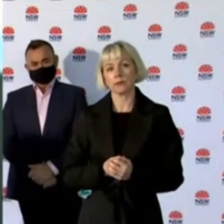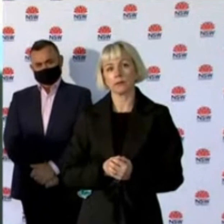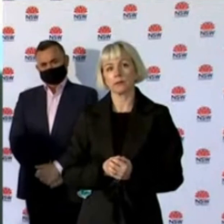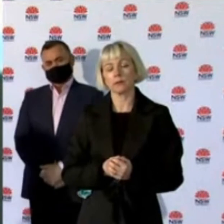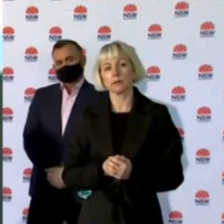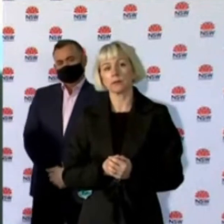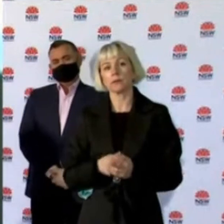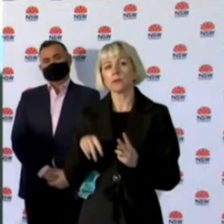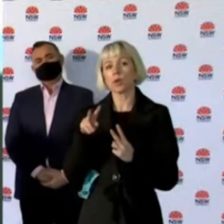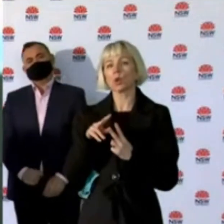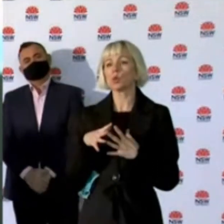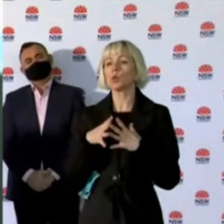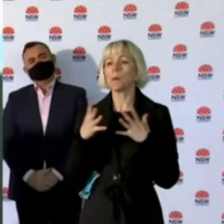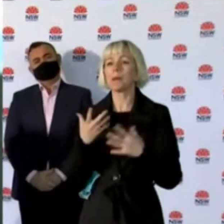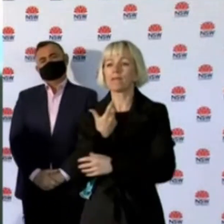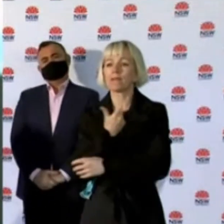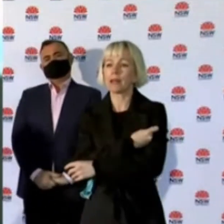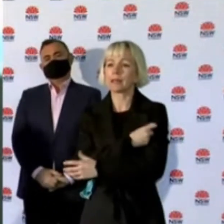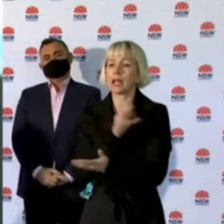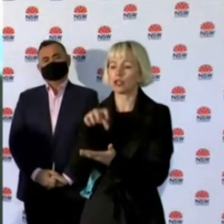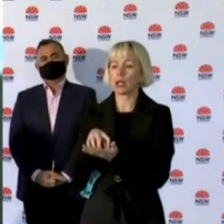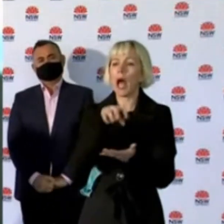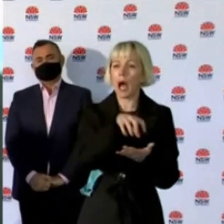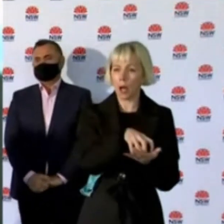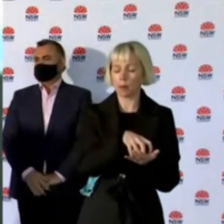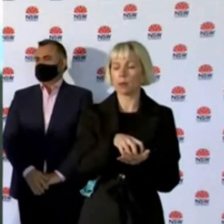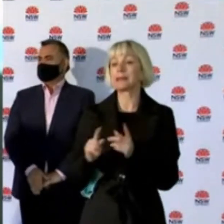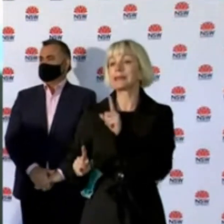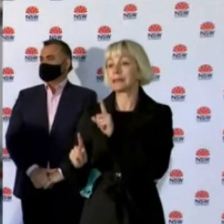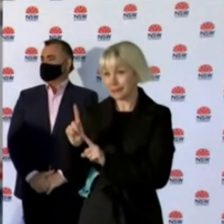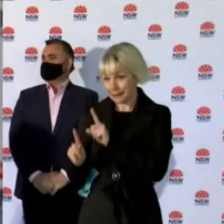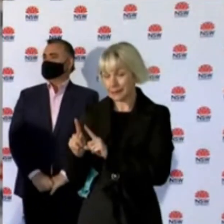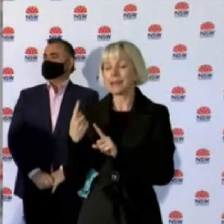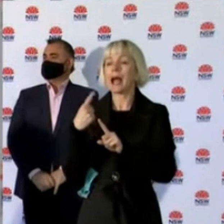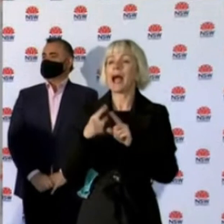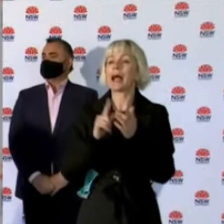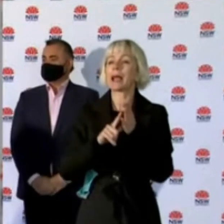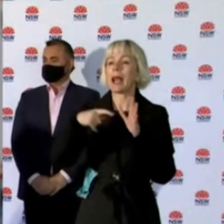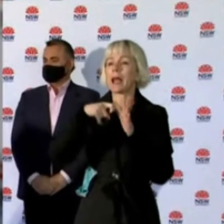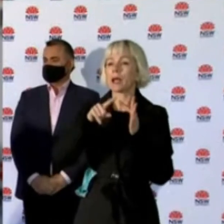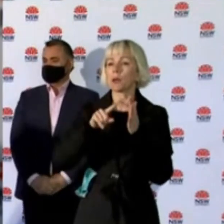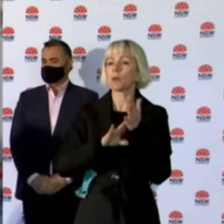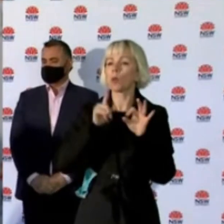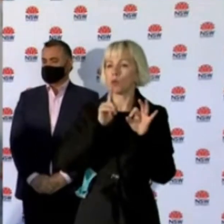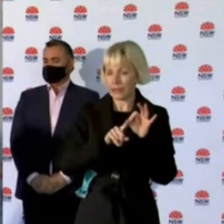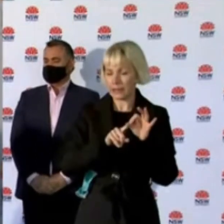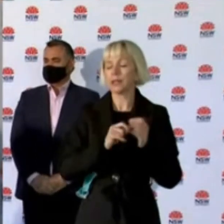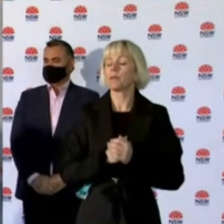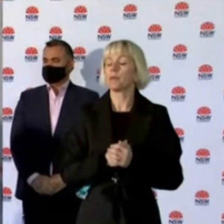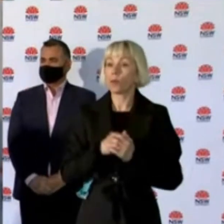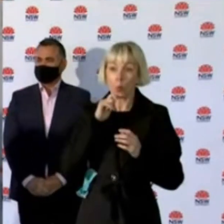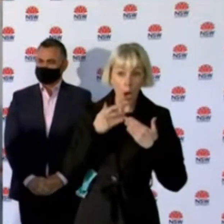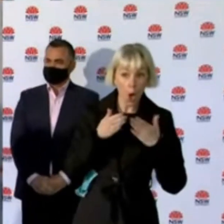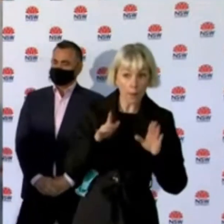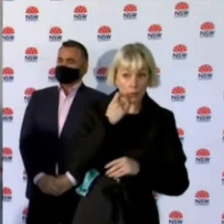in the CBD, they're meant to be opening up tomorrow. Are they still on track to open? Yeah, we're tomorrow? on track to open all the hub announcements that